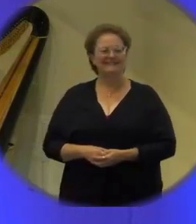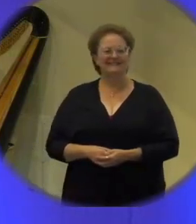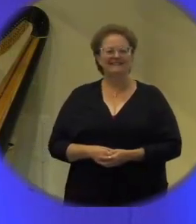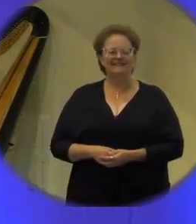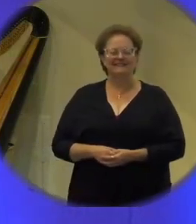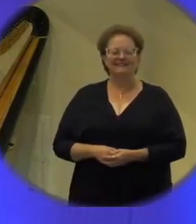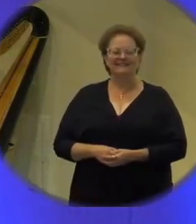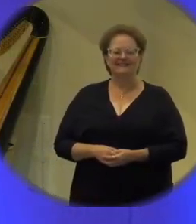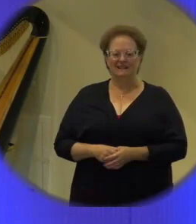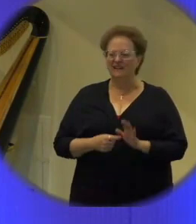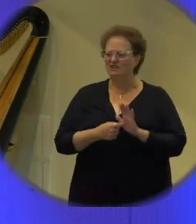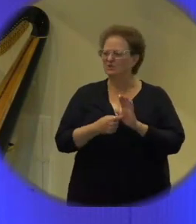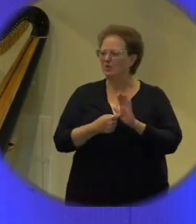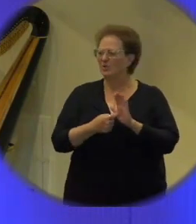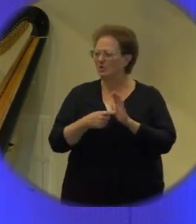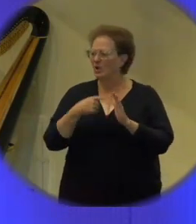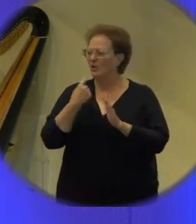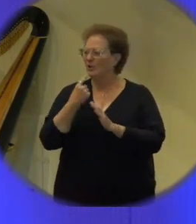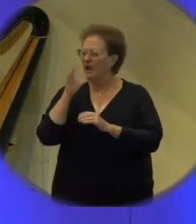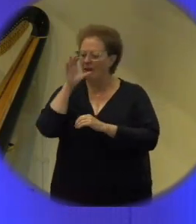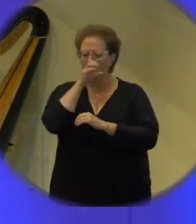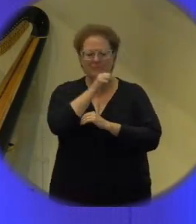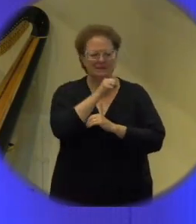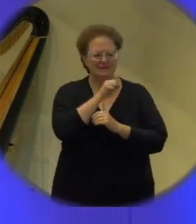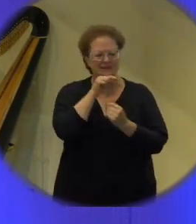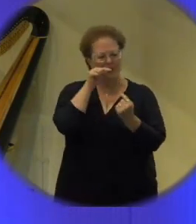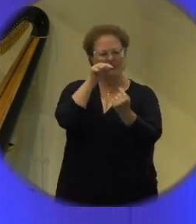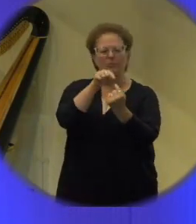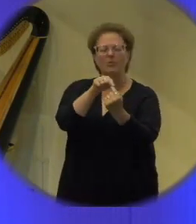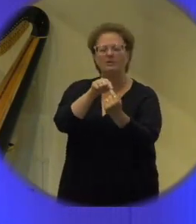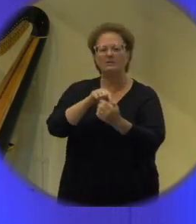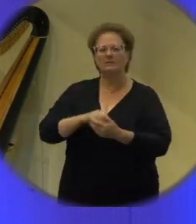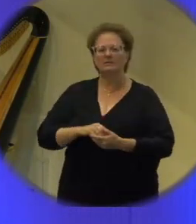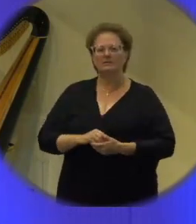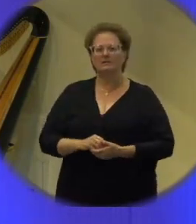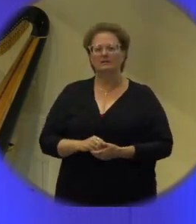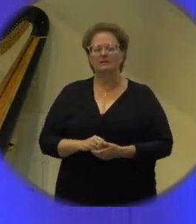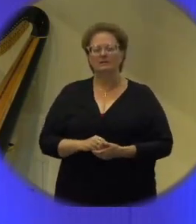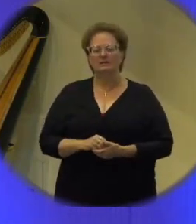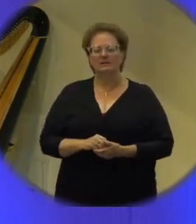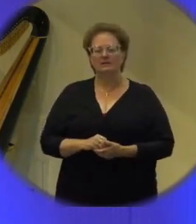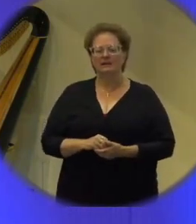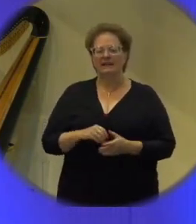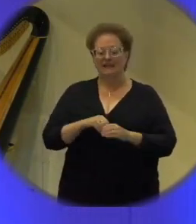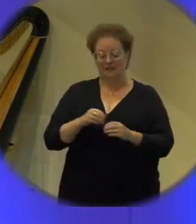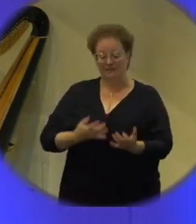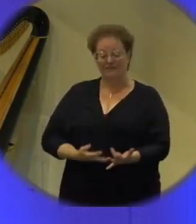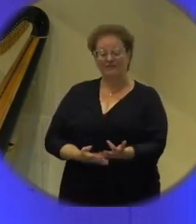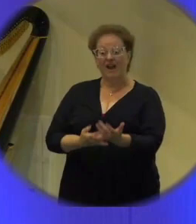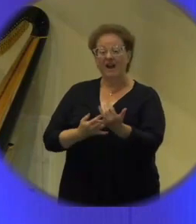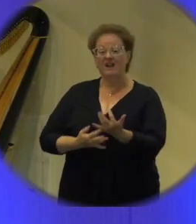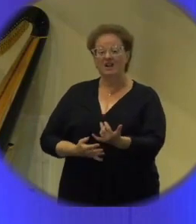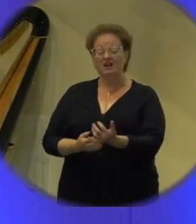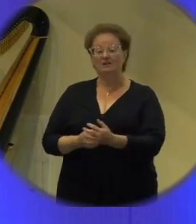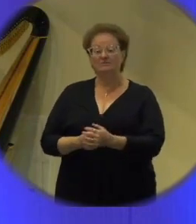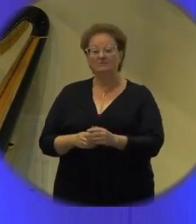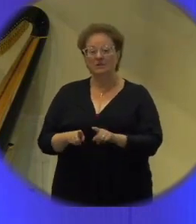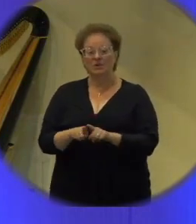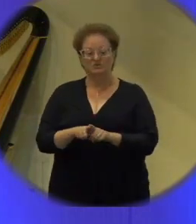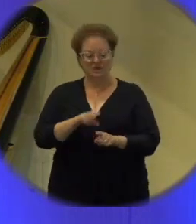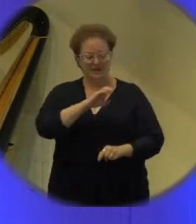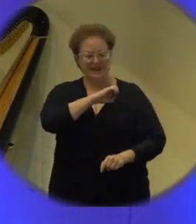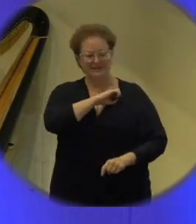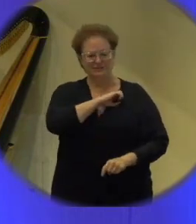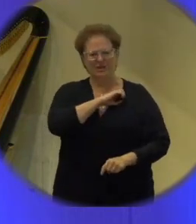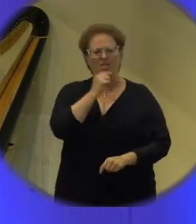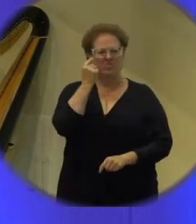You know, it just shows how we can miss the whole point. Shadrach, Meshach, and Abednego, and even Esther thought they were